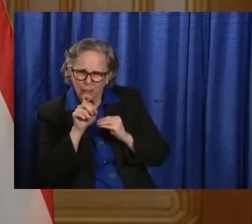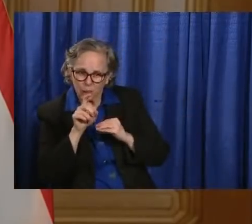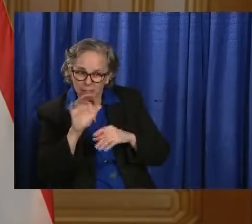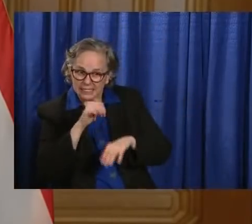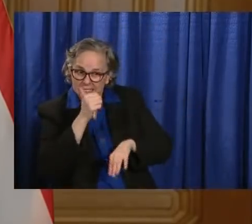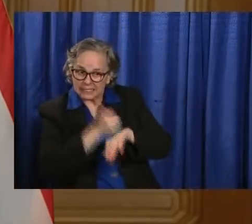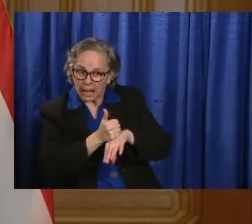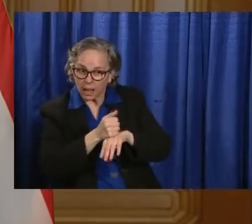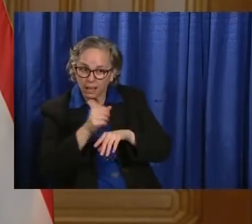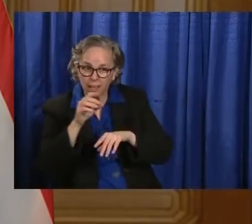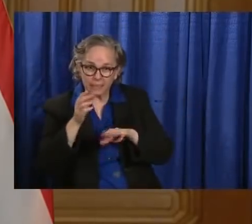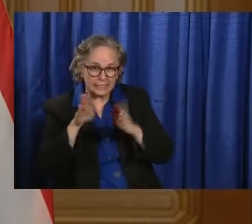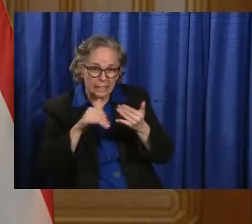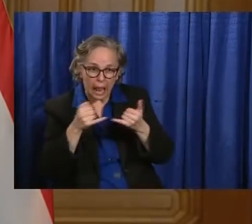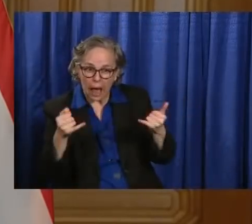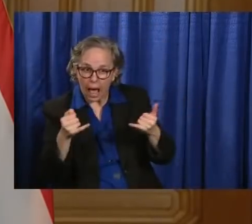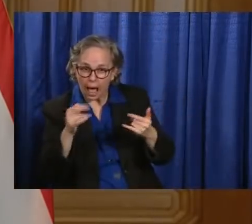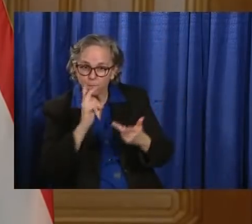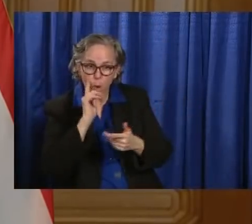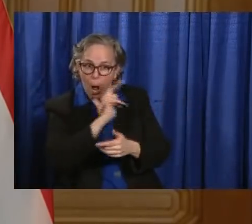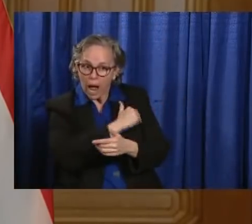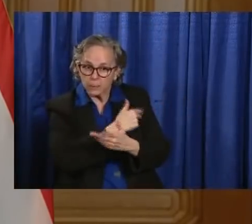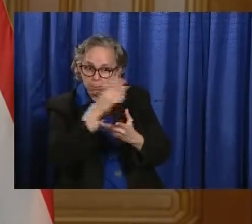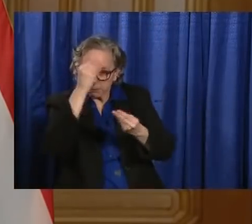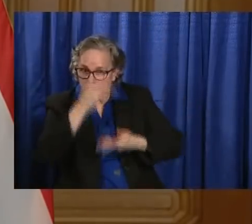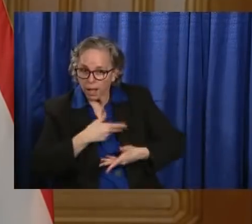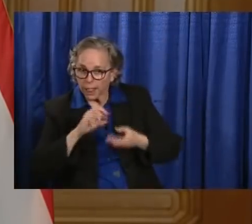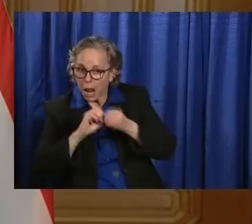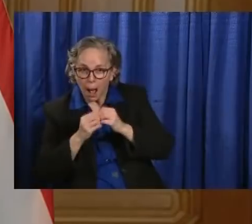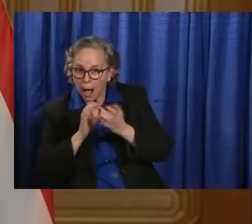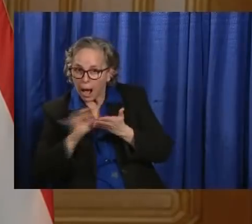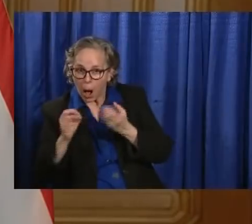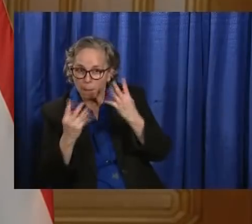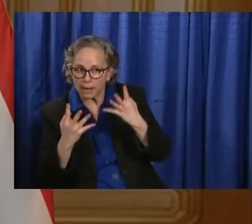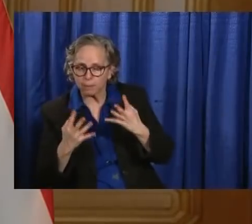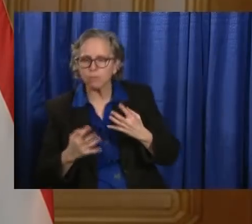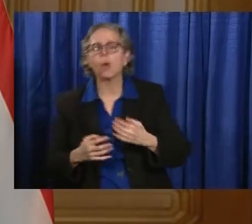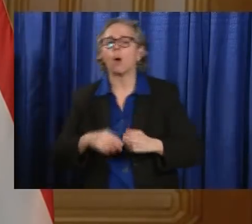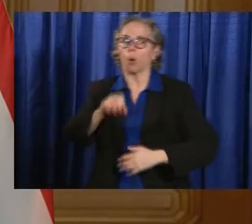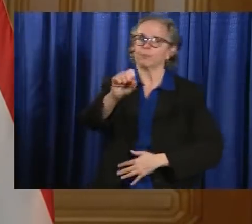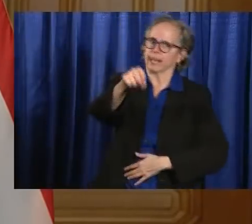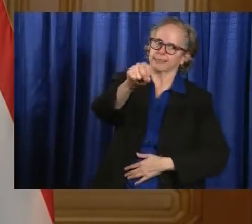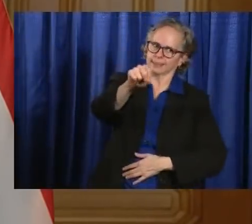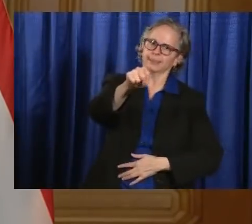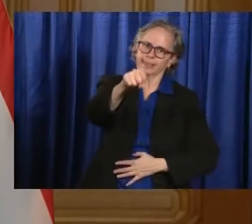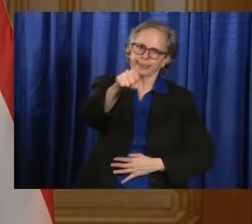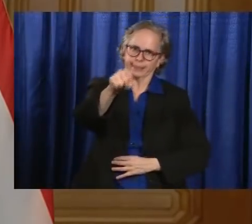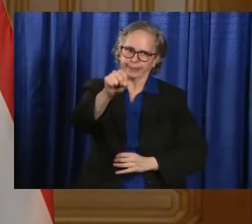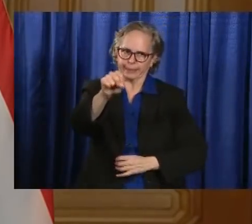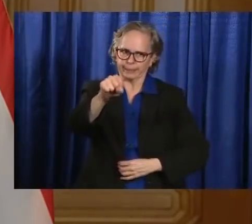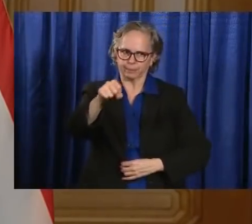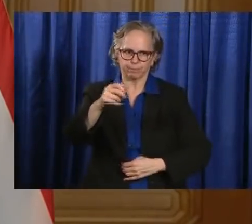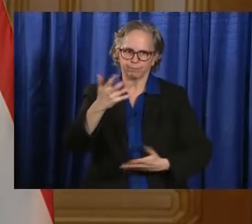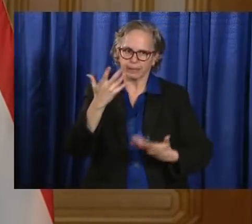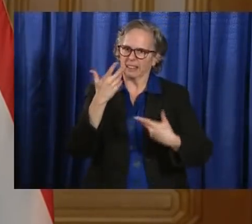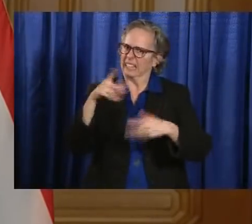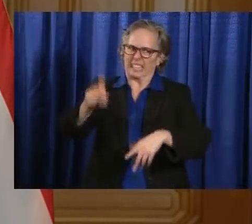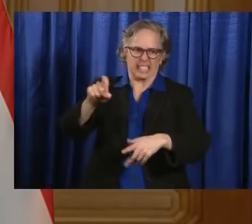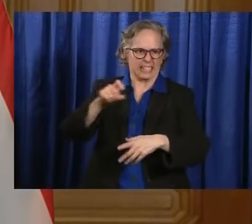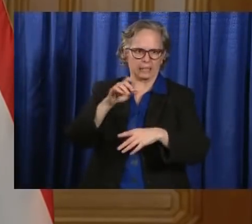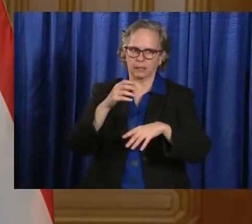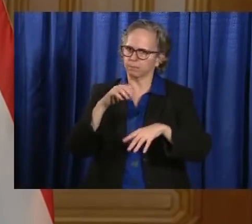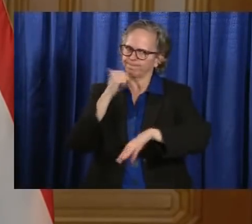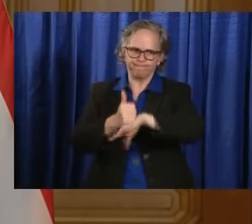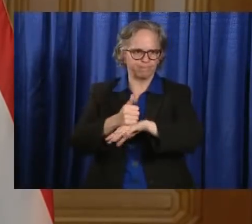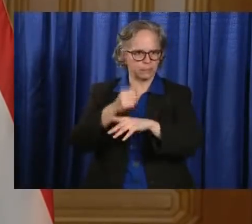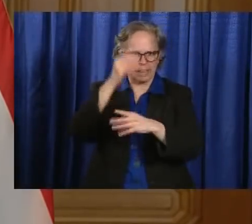that information to you? Well, with me, it's everything was yesterday. So, we're in a hurry. We've told them we need it. We told them we want it right